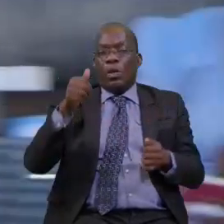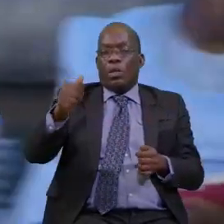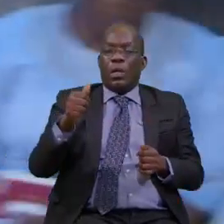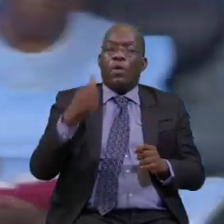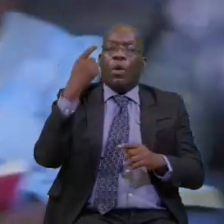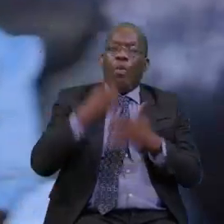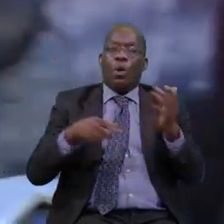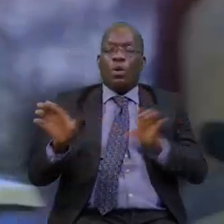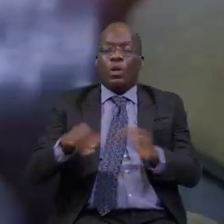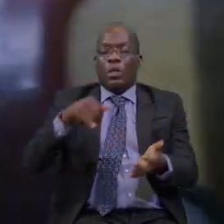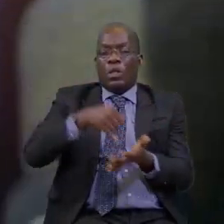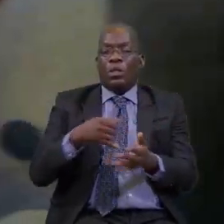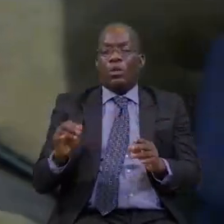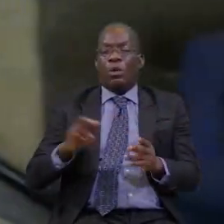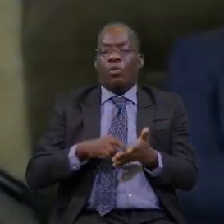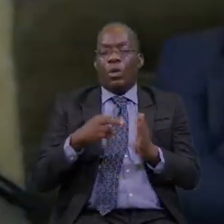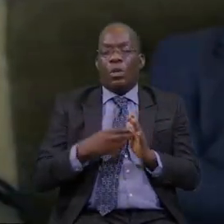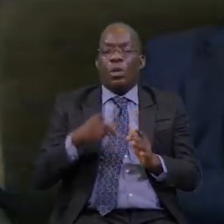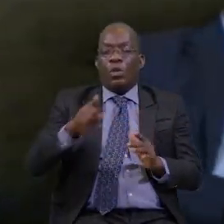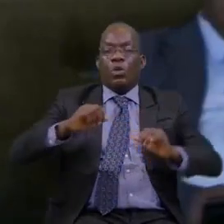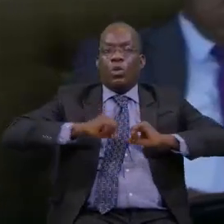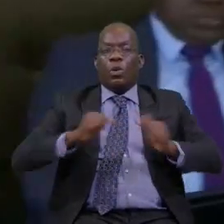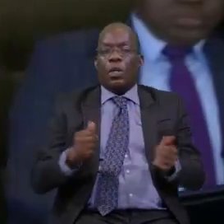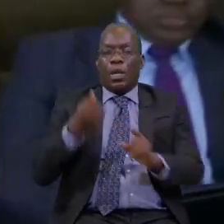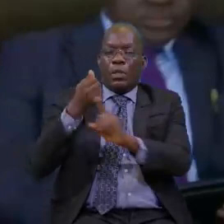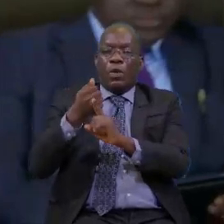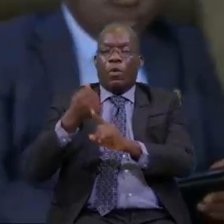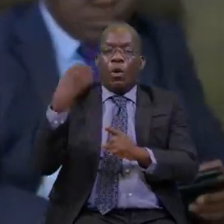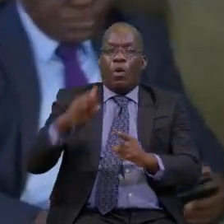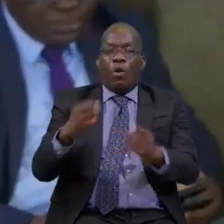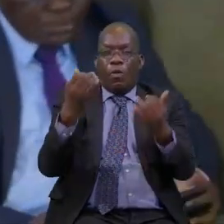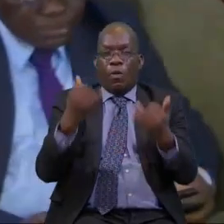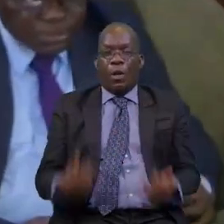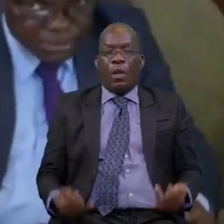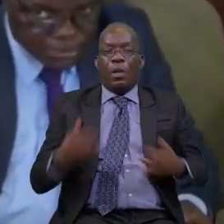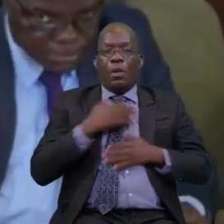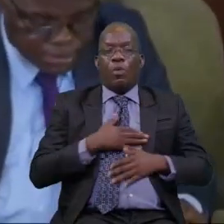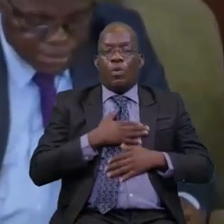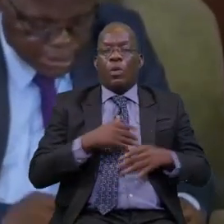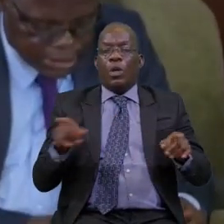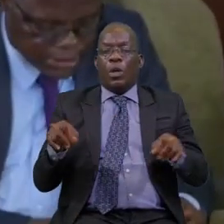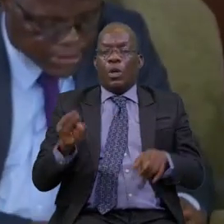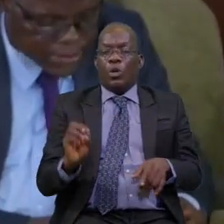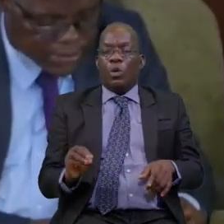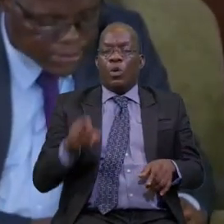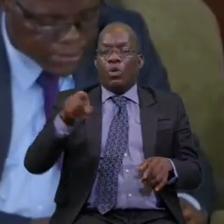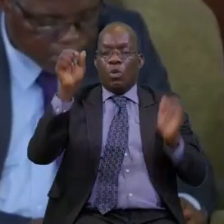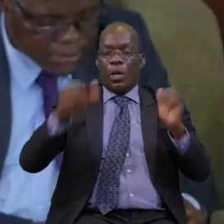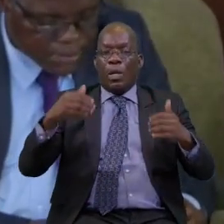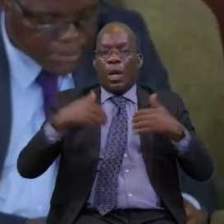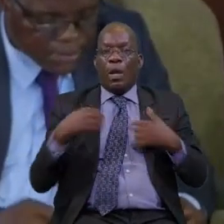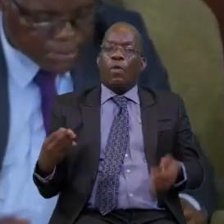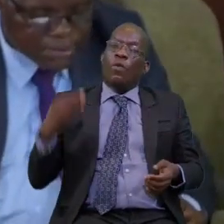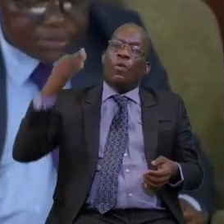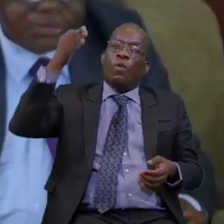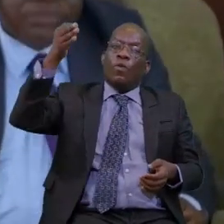yourself of the present pleasure, so you can have the future